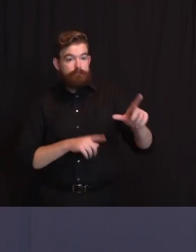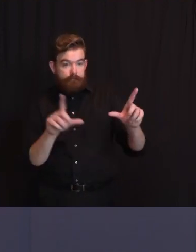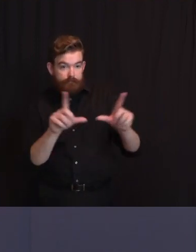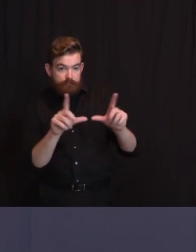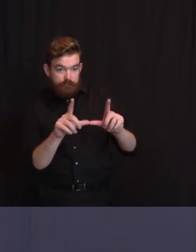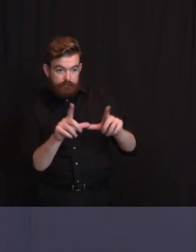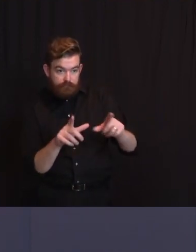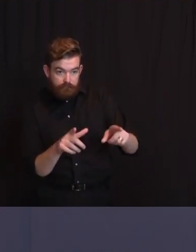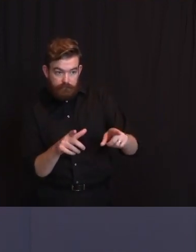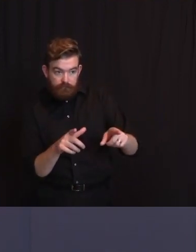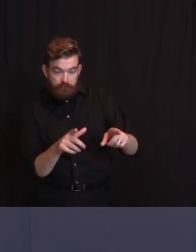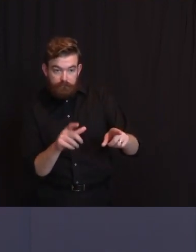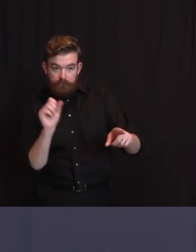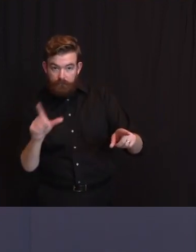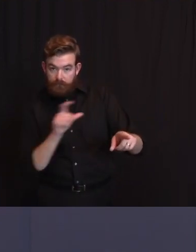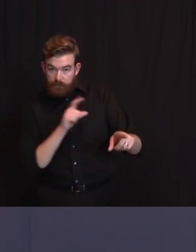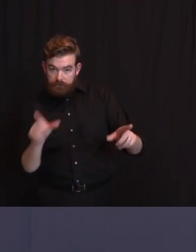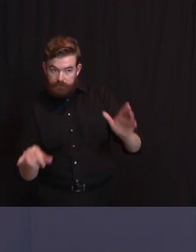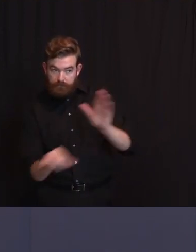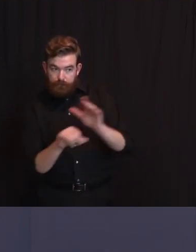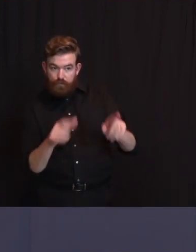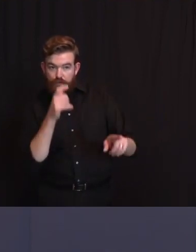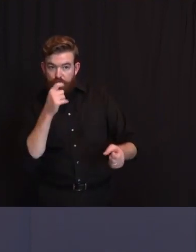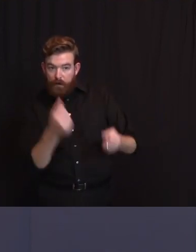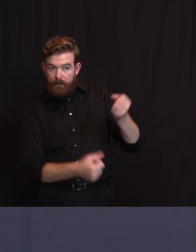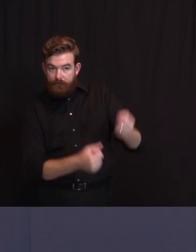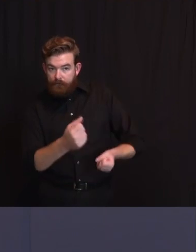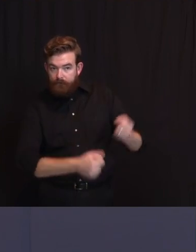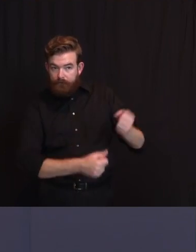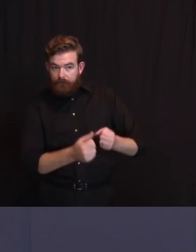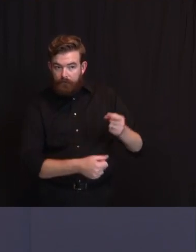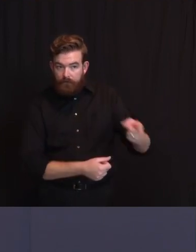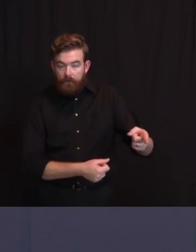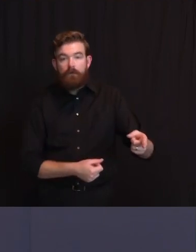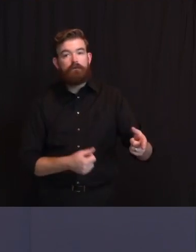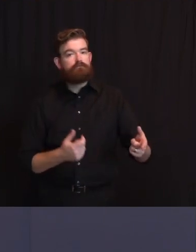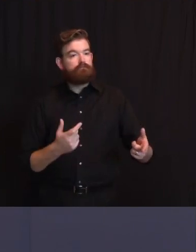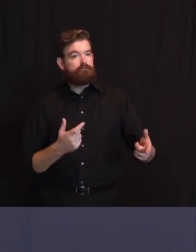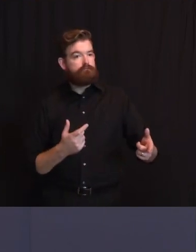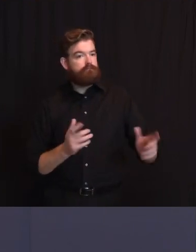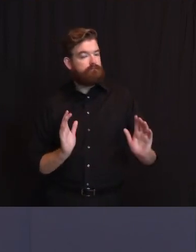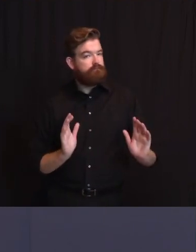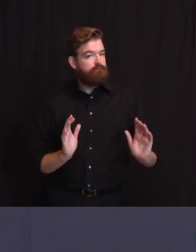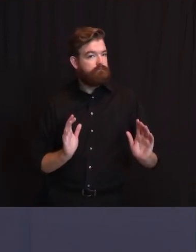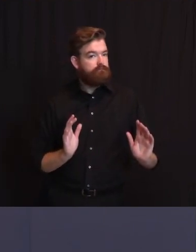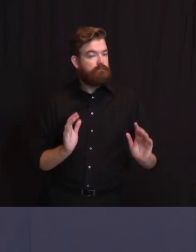in most cases, when it's motor vehicle, that those pursuits are terminated by the supervisor. So